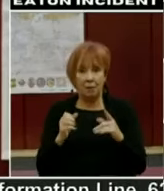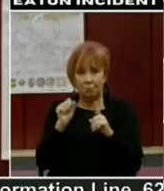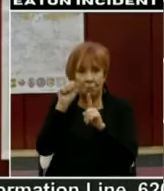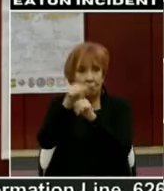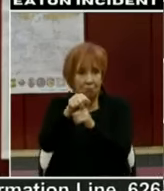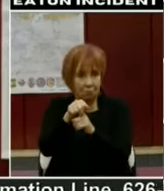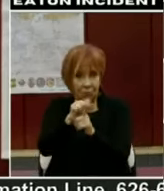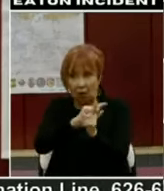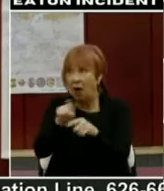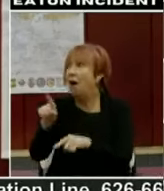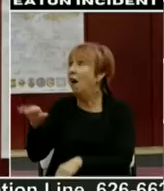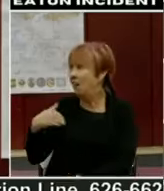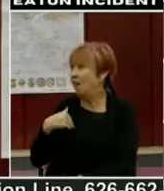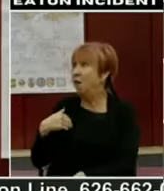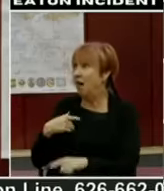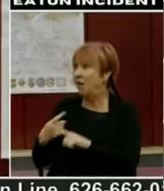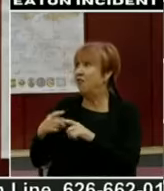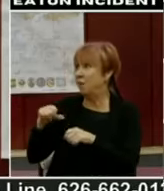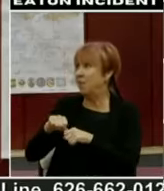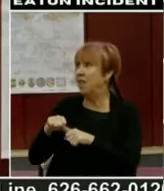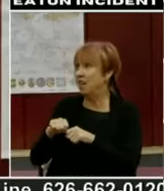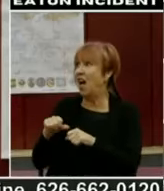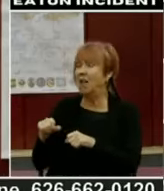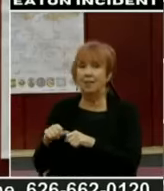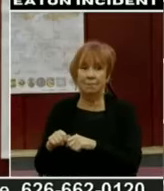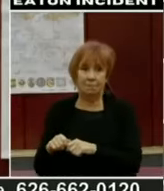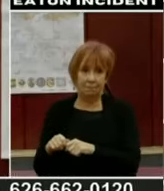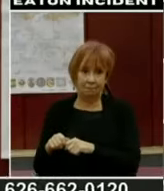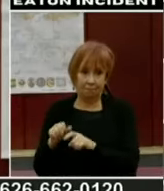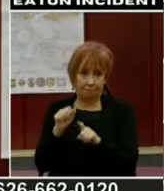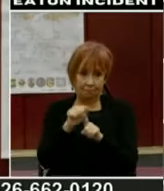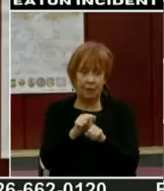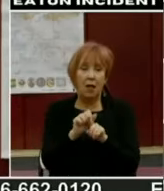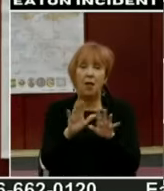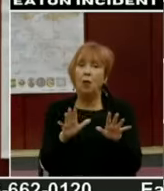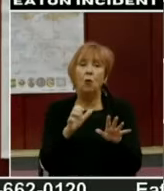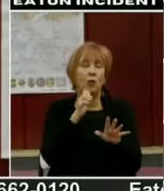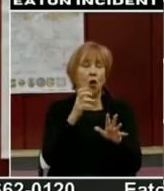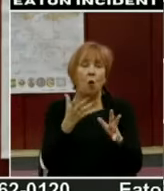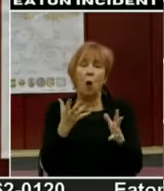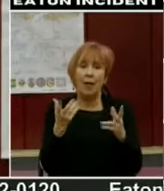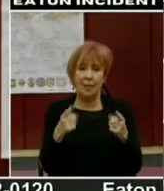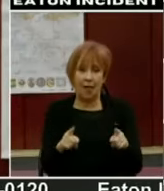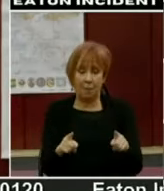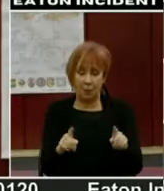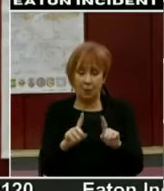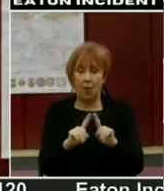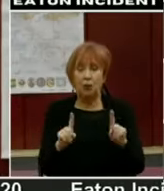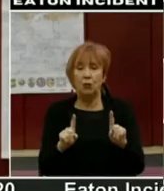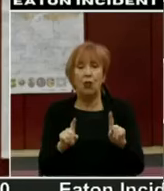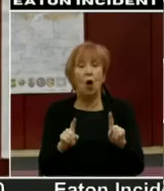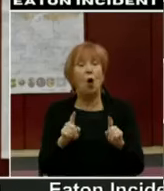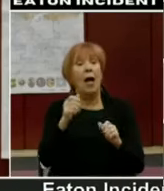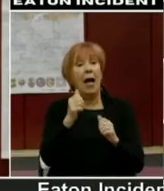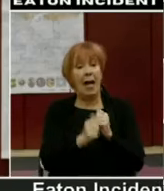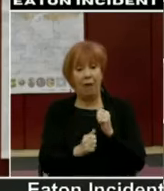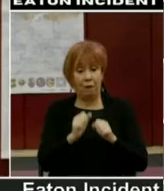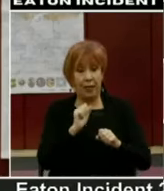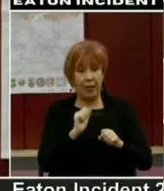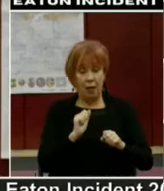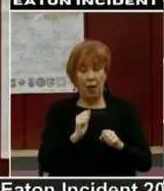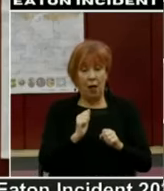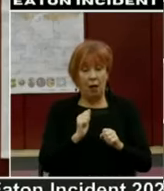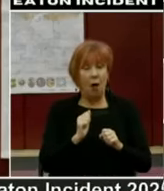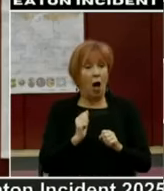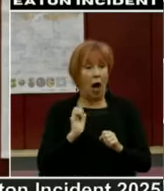Granted, that's something that we don't want to happen. So each and every SoCal Gas employee will be suited up, and they will